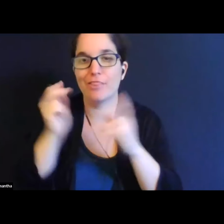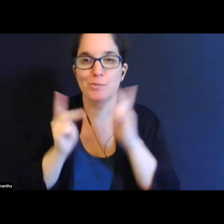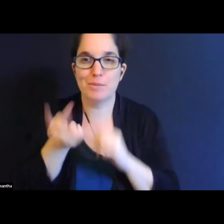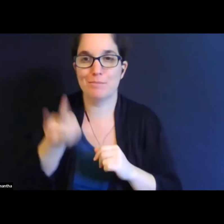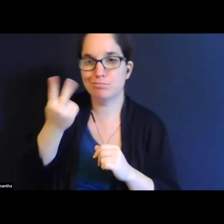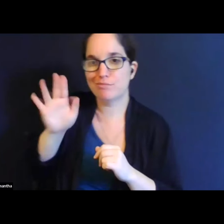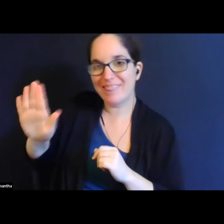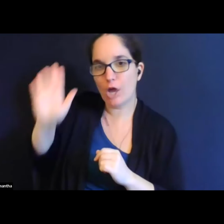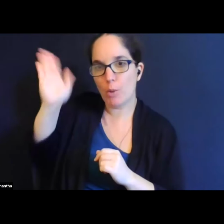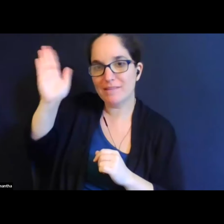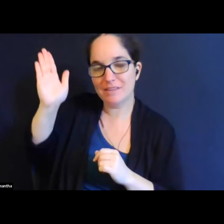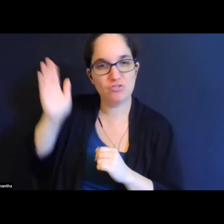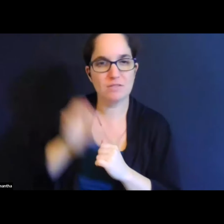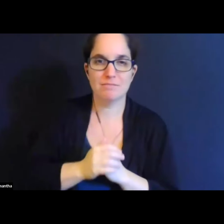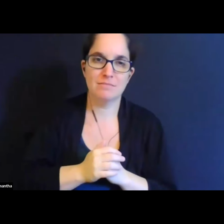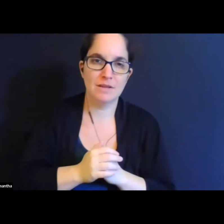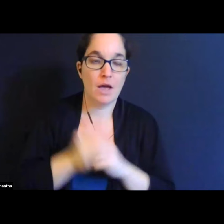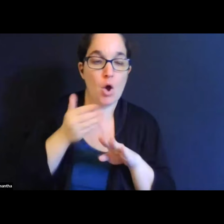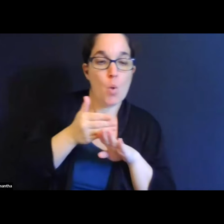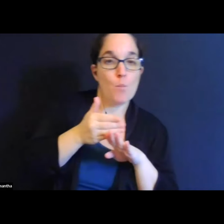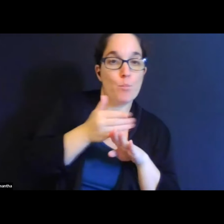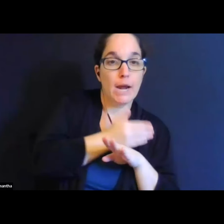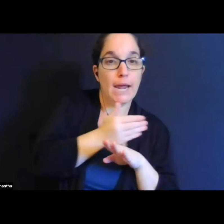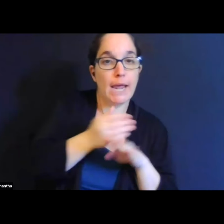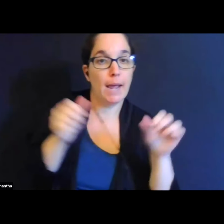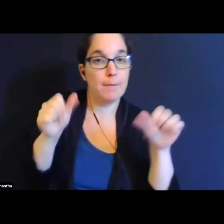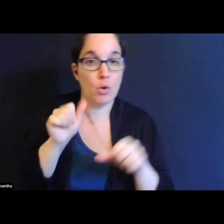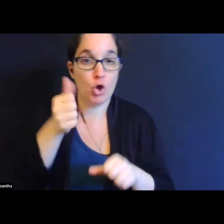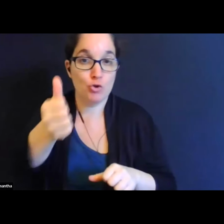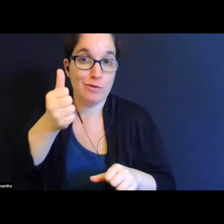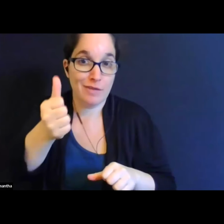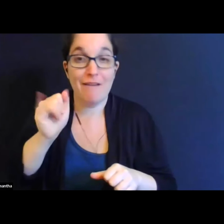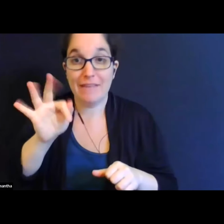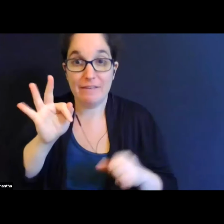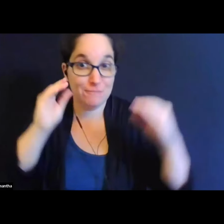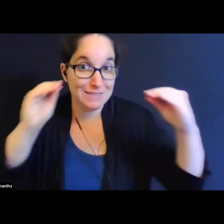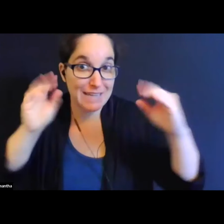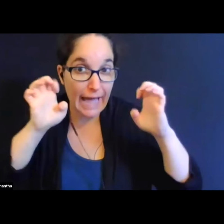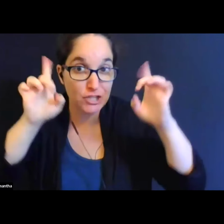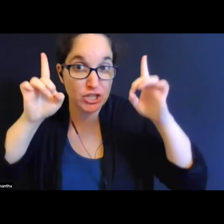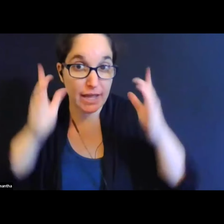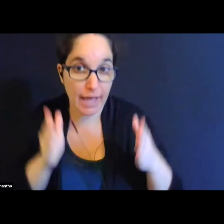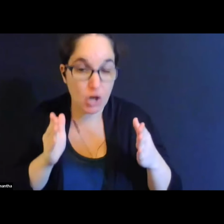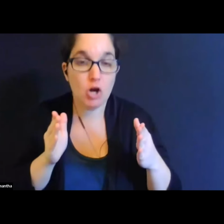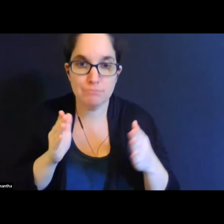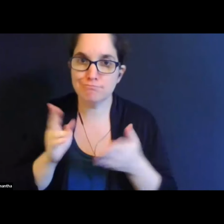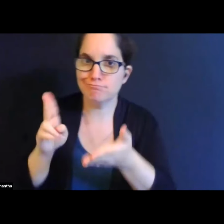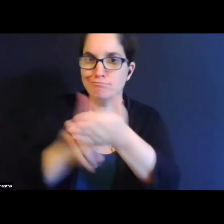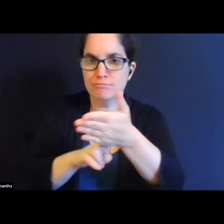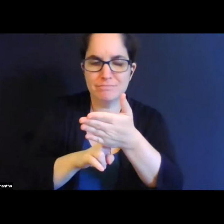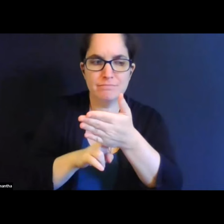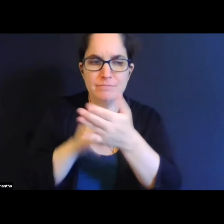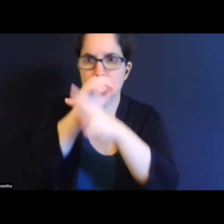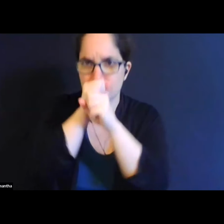a pre-post in a dashboard that you as an educator can sign up. You just put in your code. It stays confidential